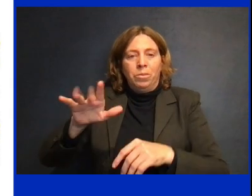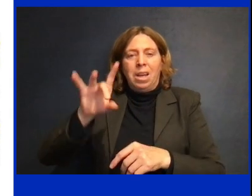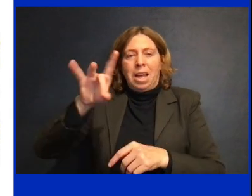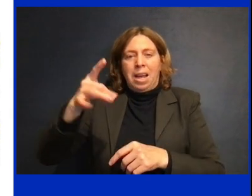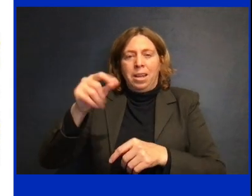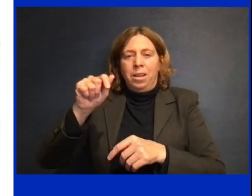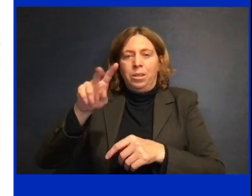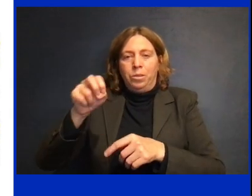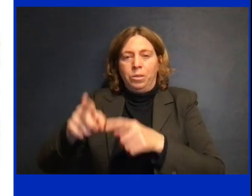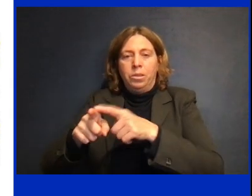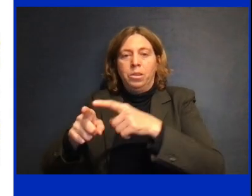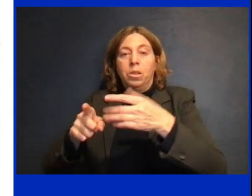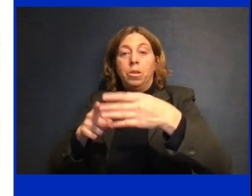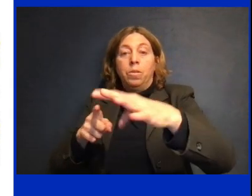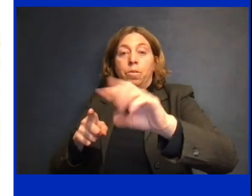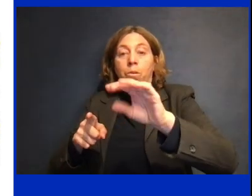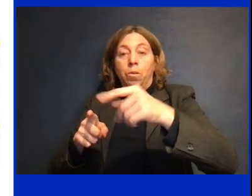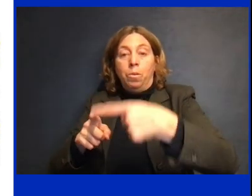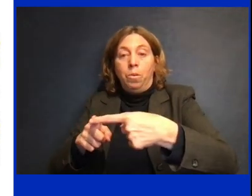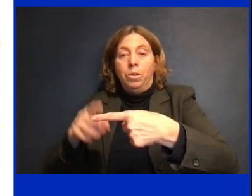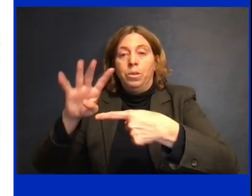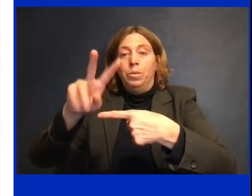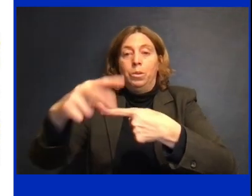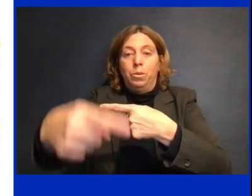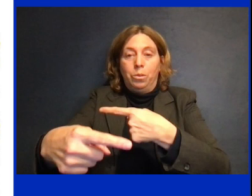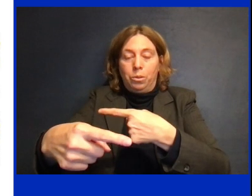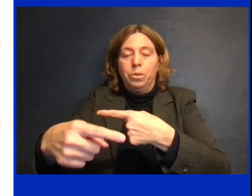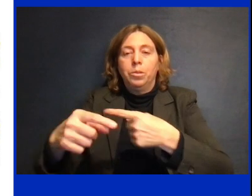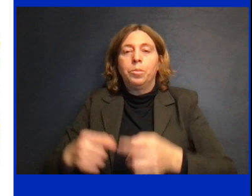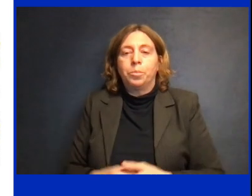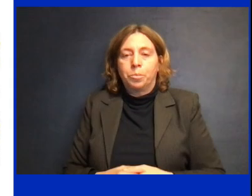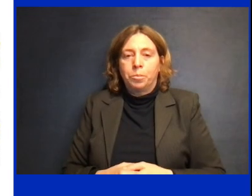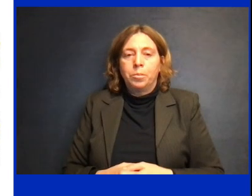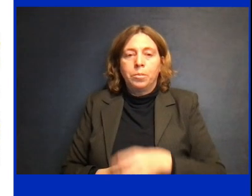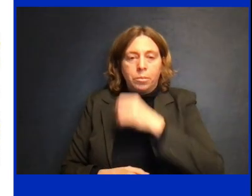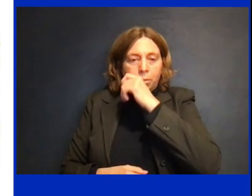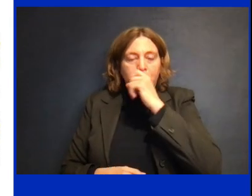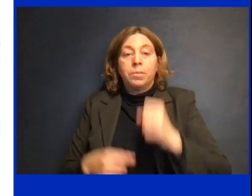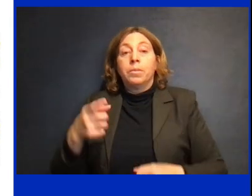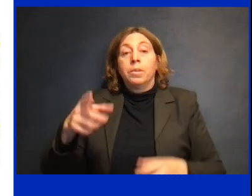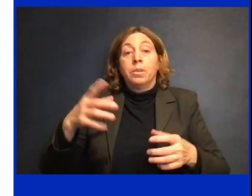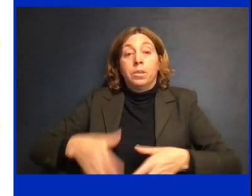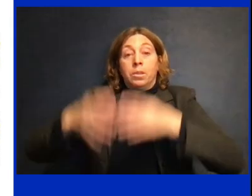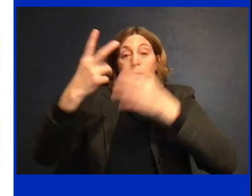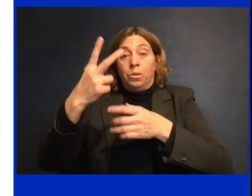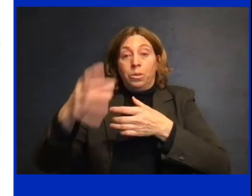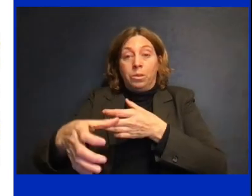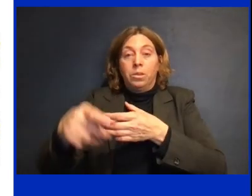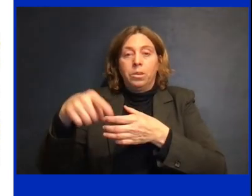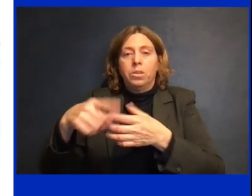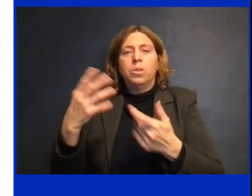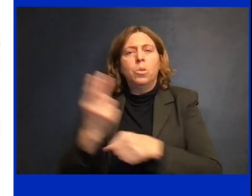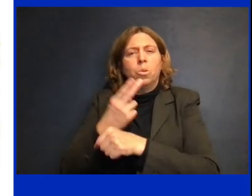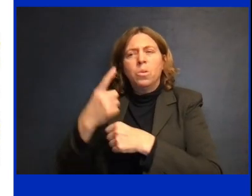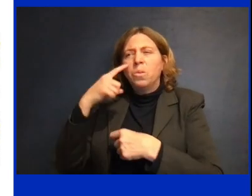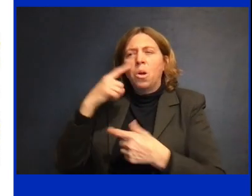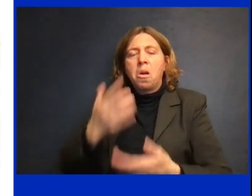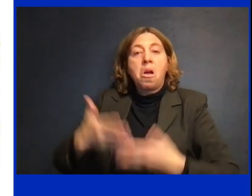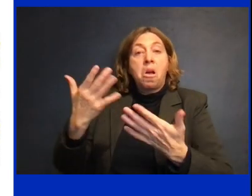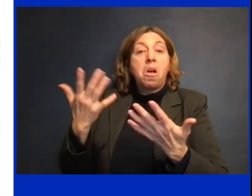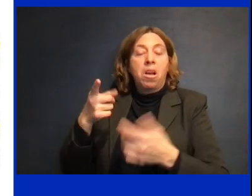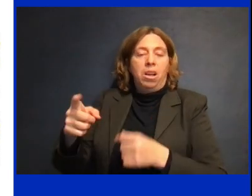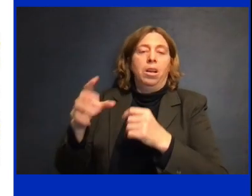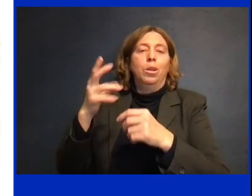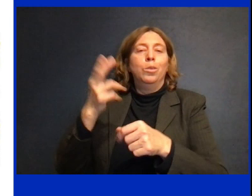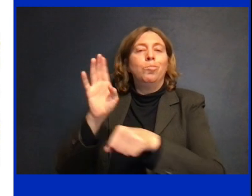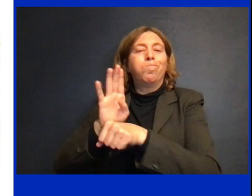between 40th Street and 42nd Street. The two towers are proposed as commercial offices. Tower 1